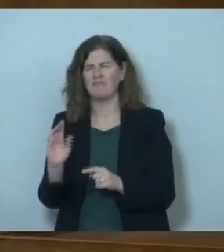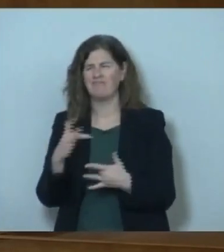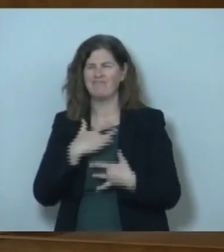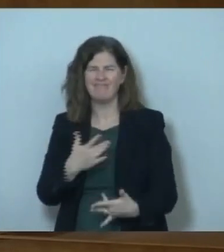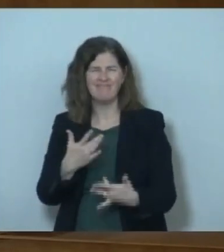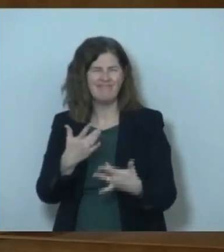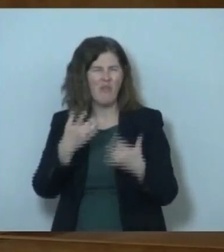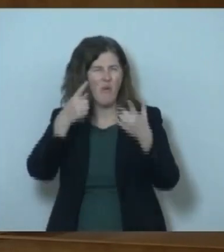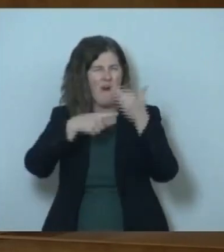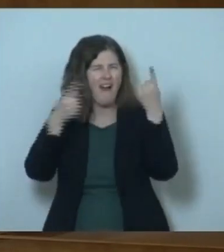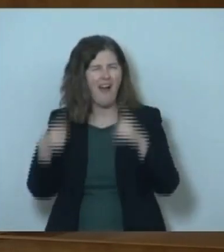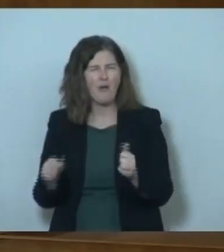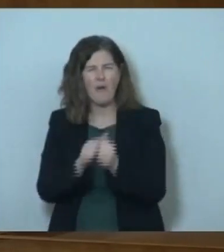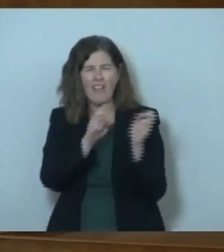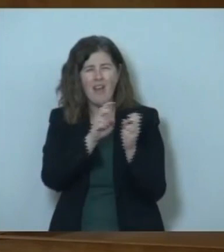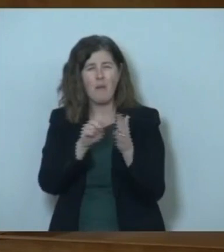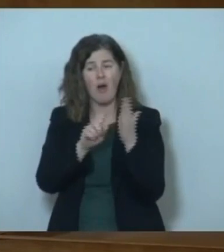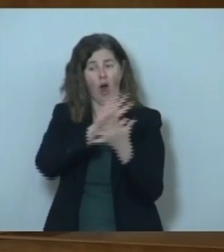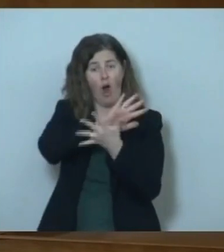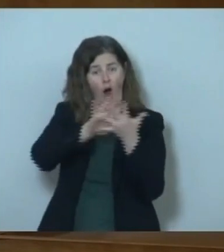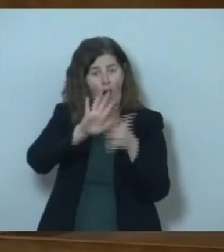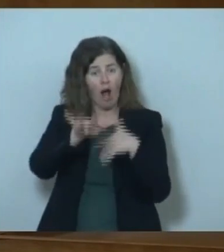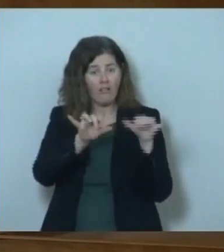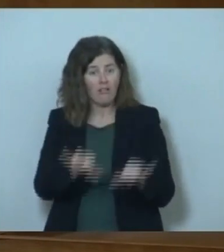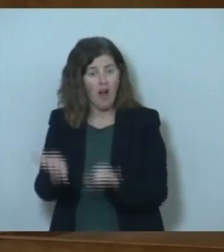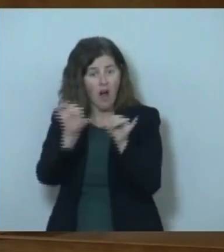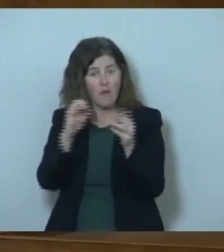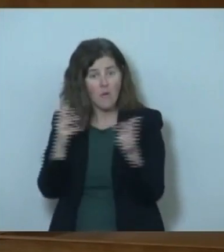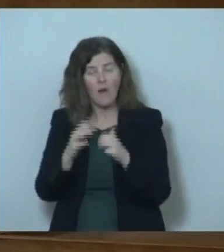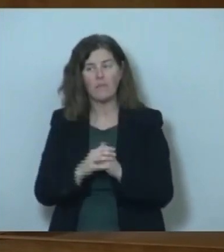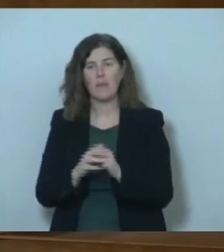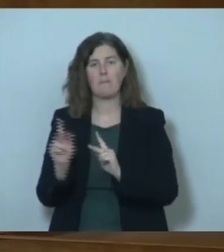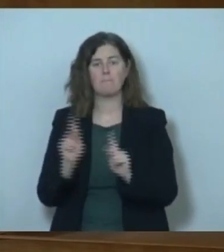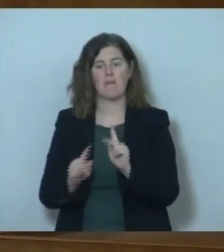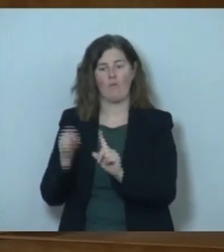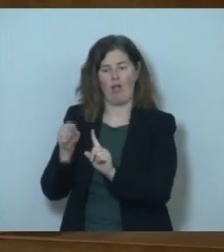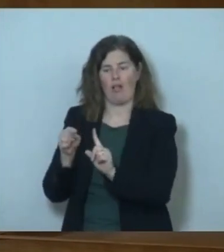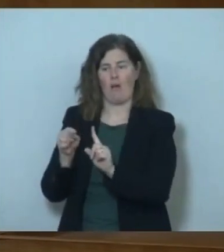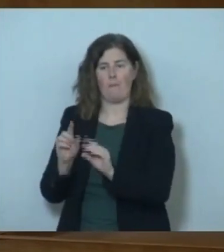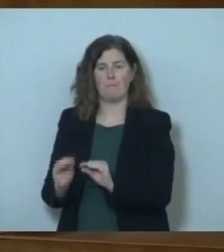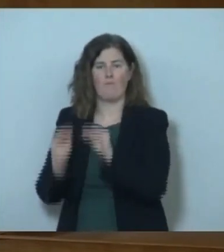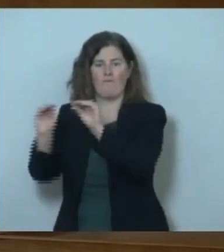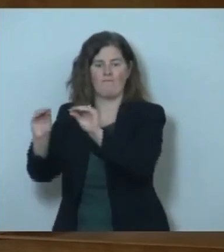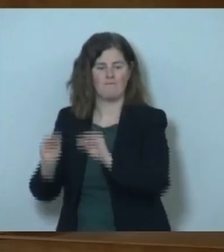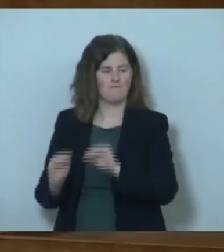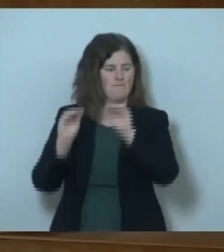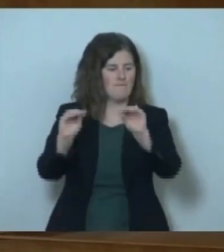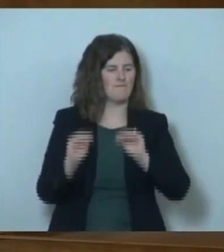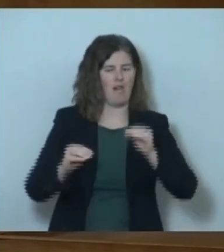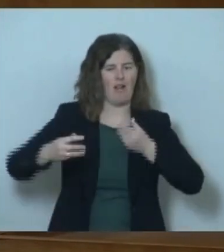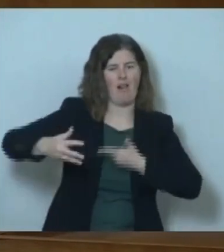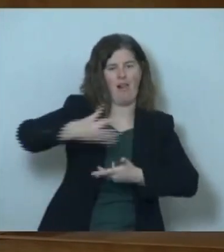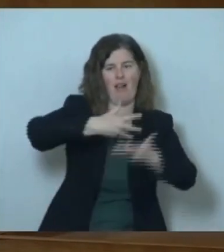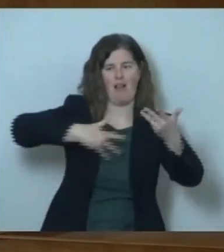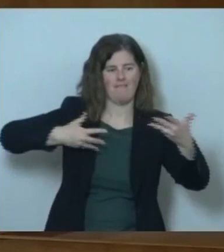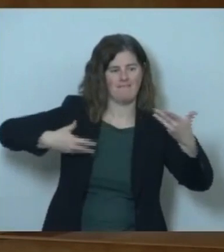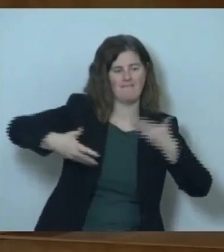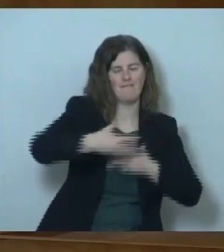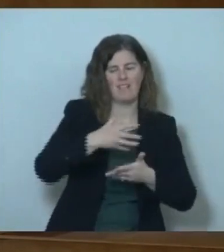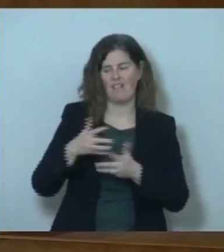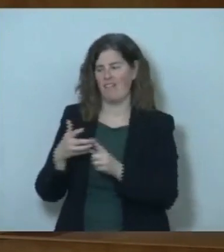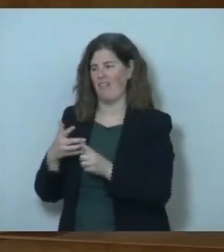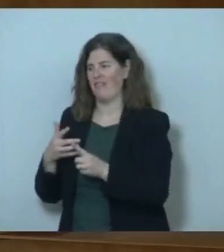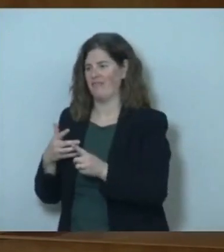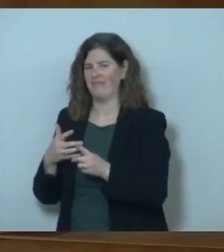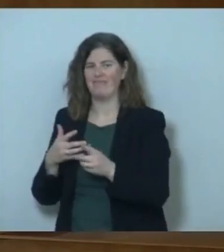these issues, but what they all have in common is people traveling from one place to another, people abandoning